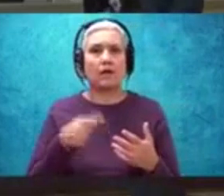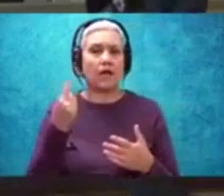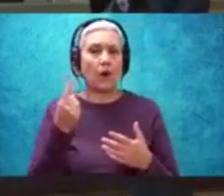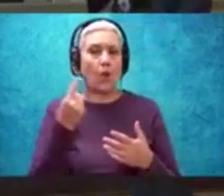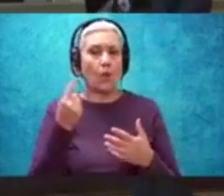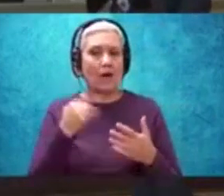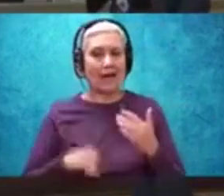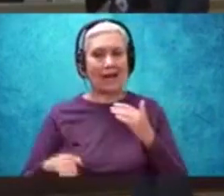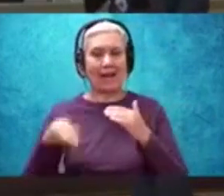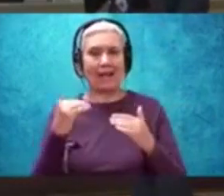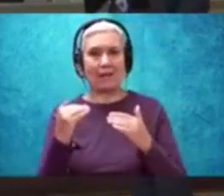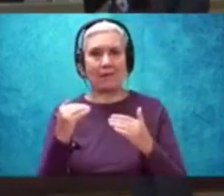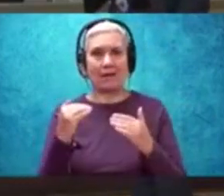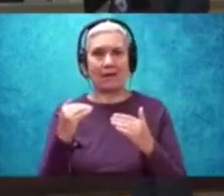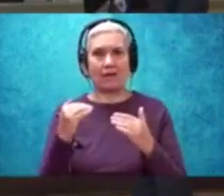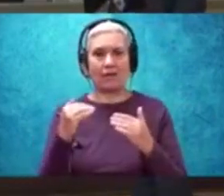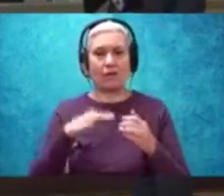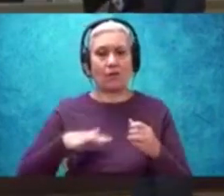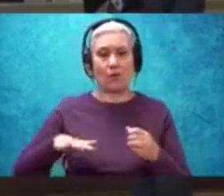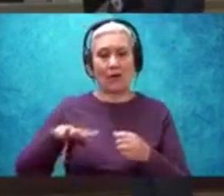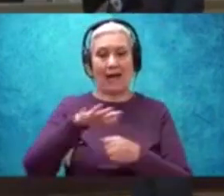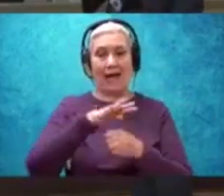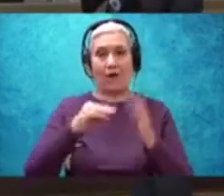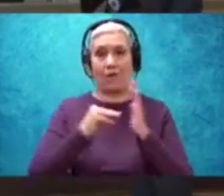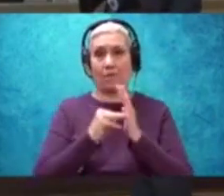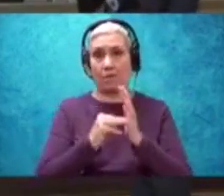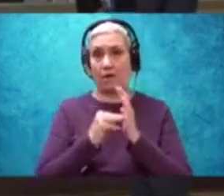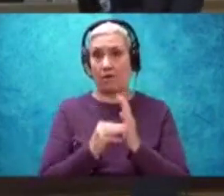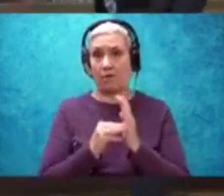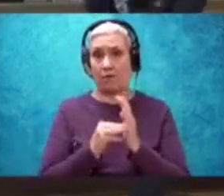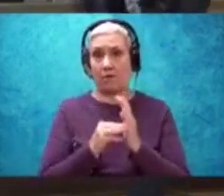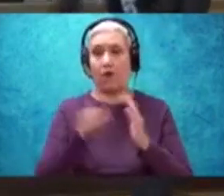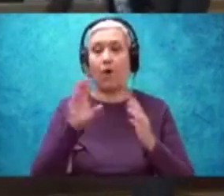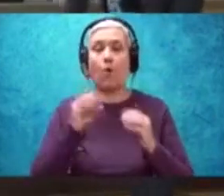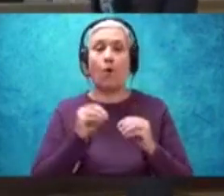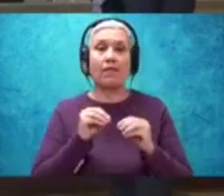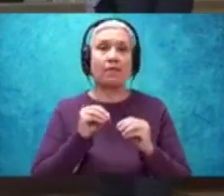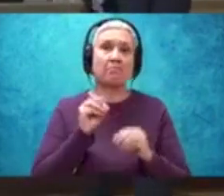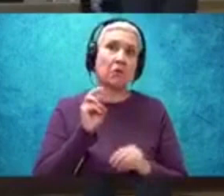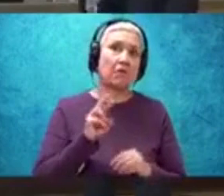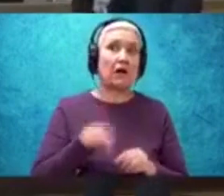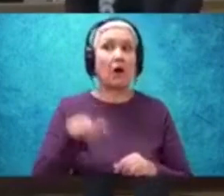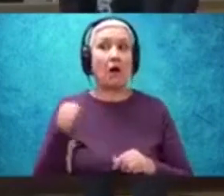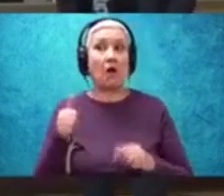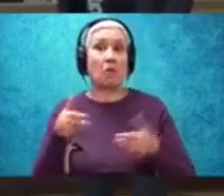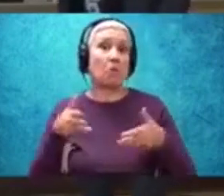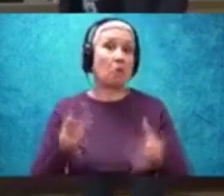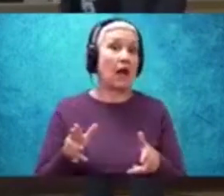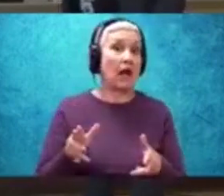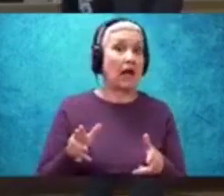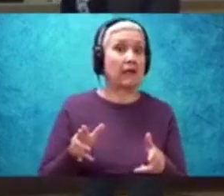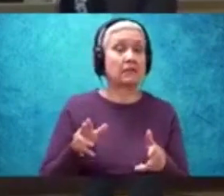only limited to these area models, or are there other strategies that we can